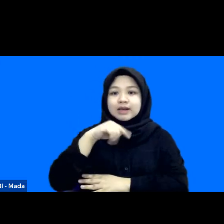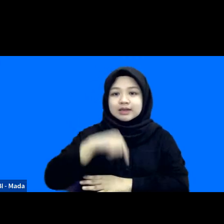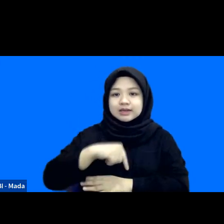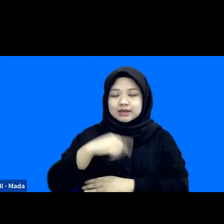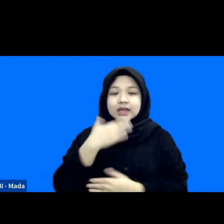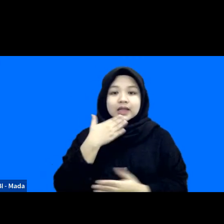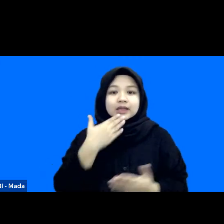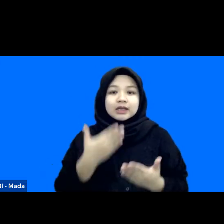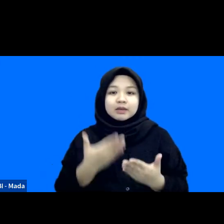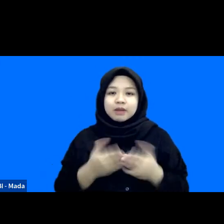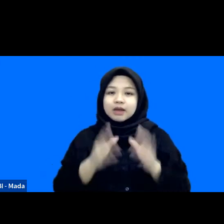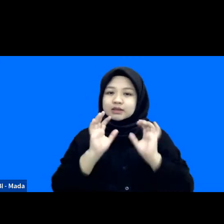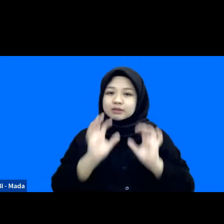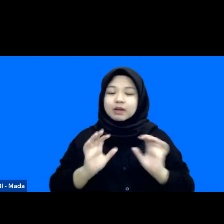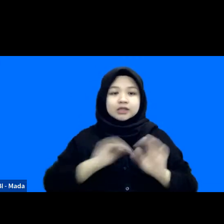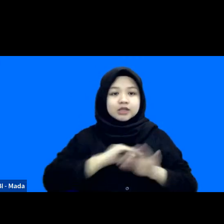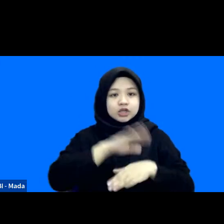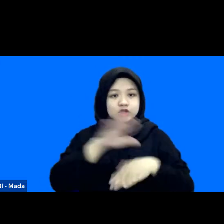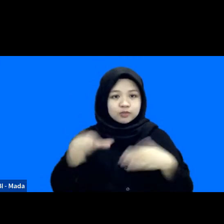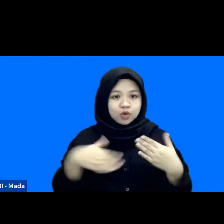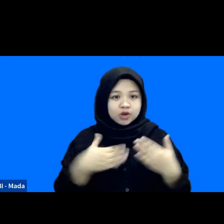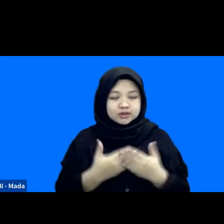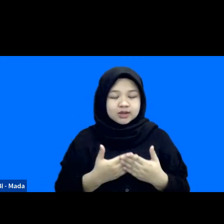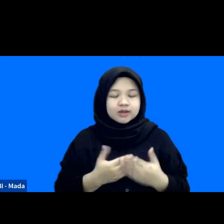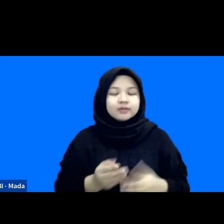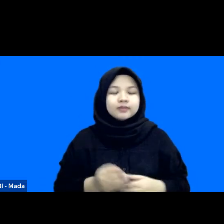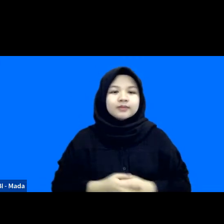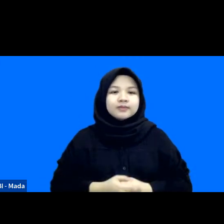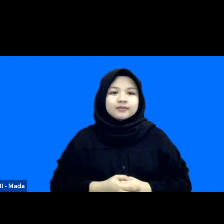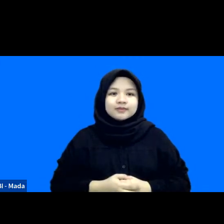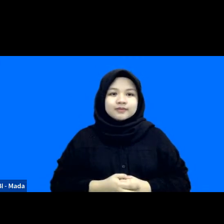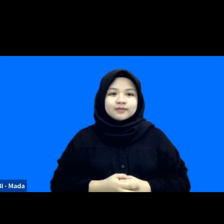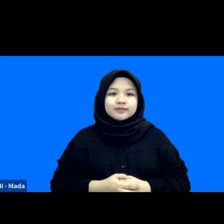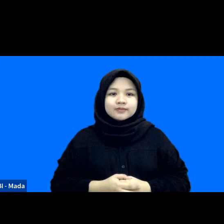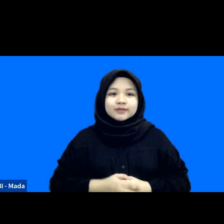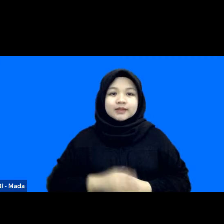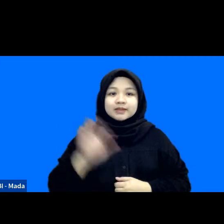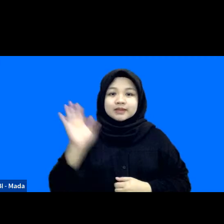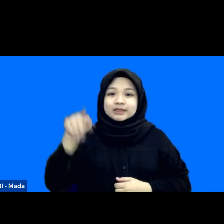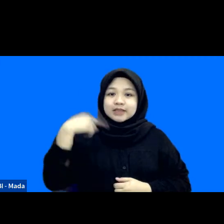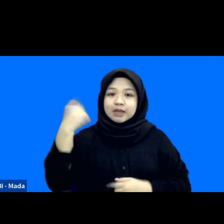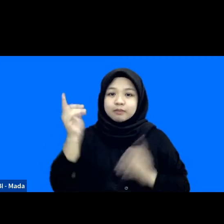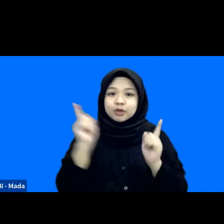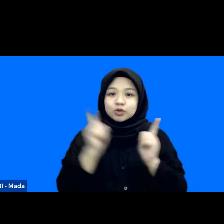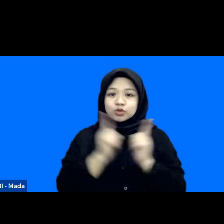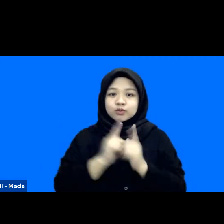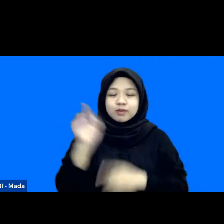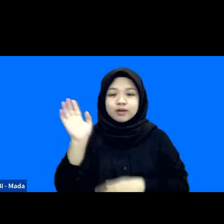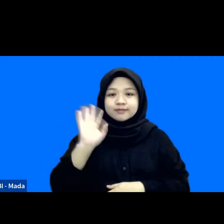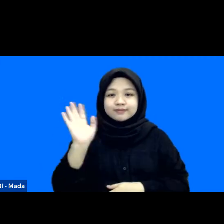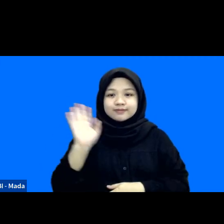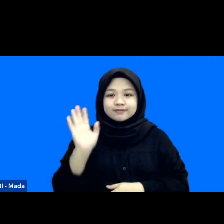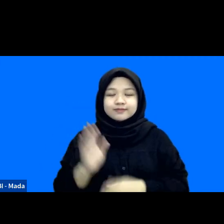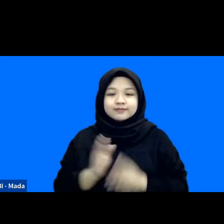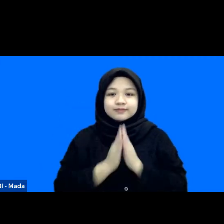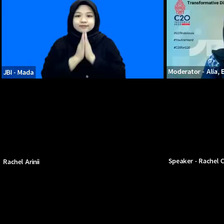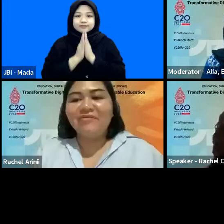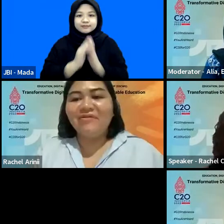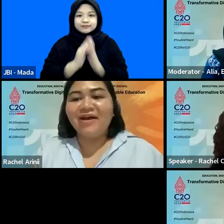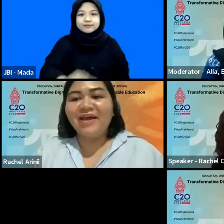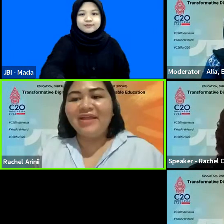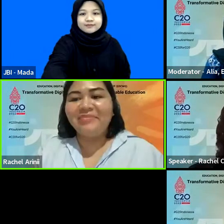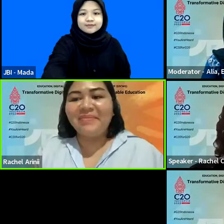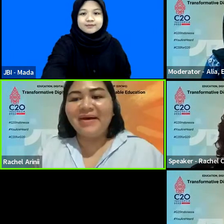everyone. Please stay safe and take care. Bye, everyone. Thank you, everybody. Thank you, Bye, everybody. Alia. Thank